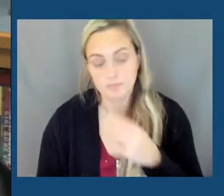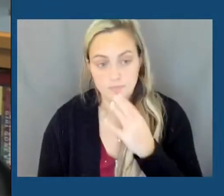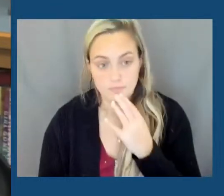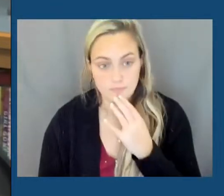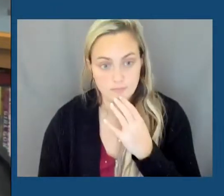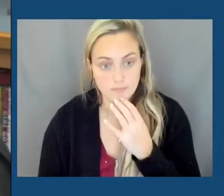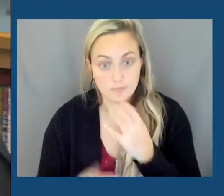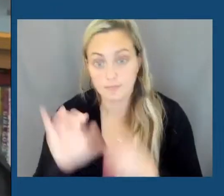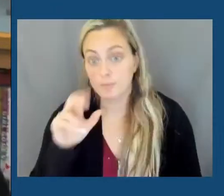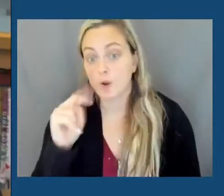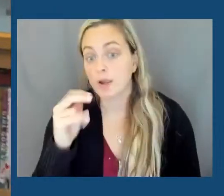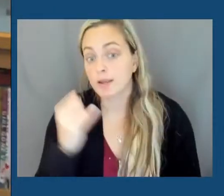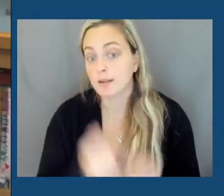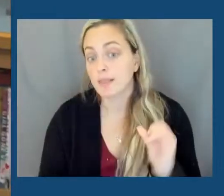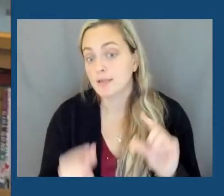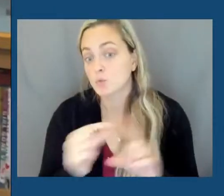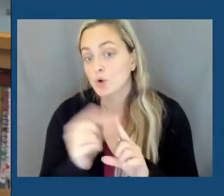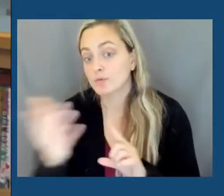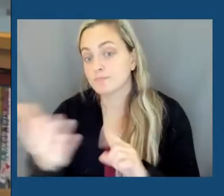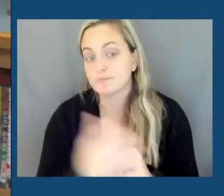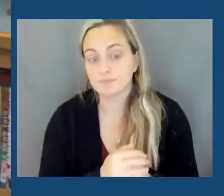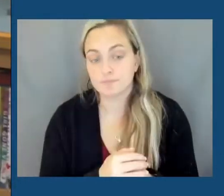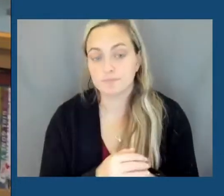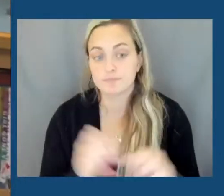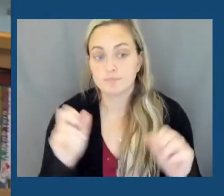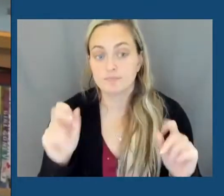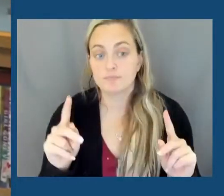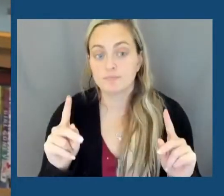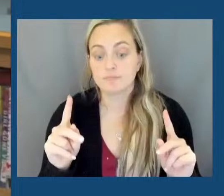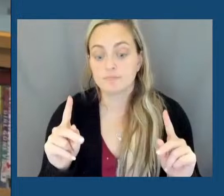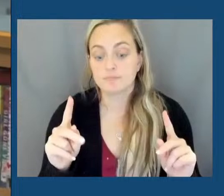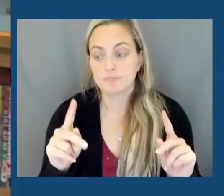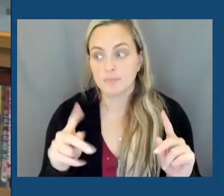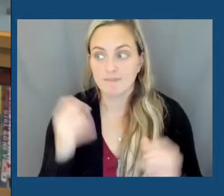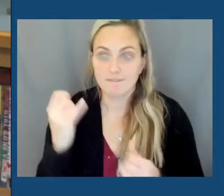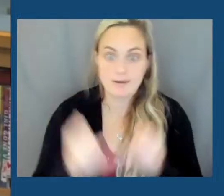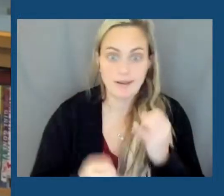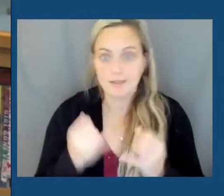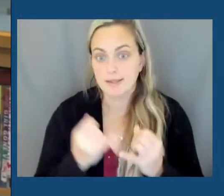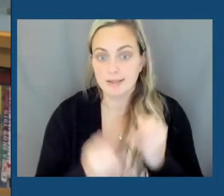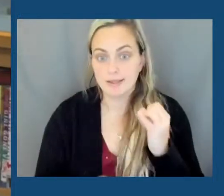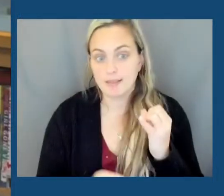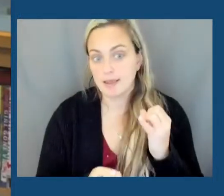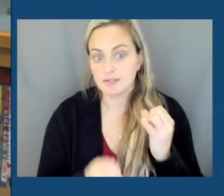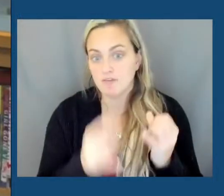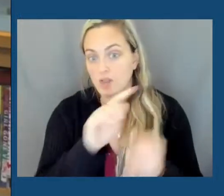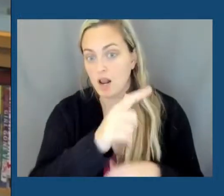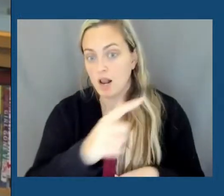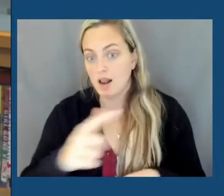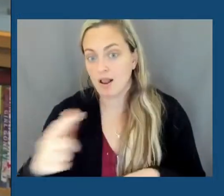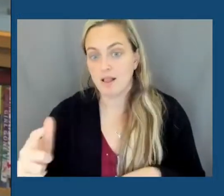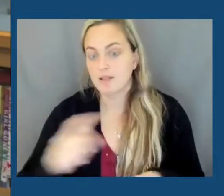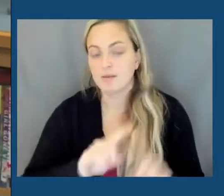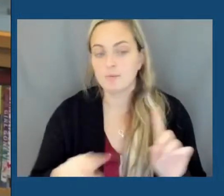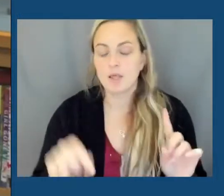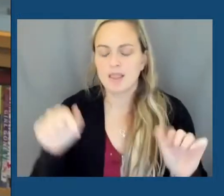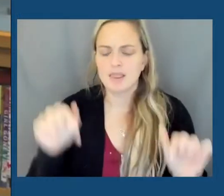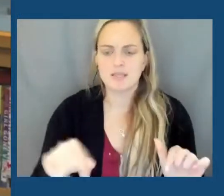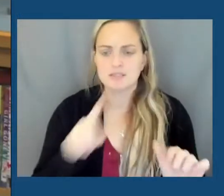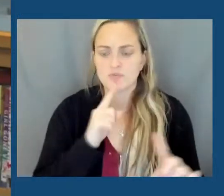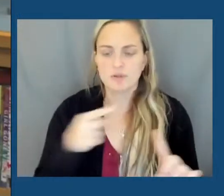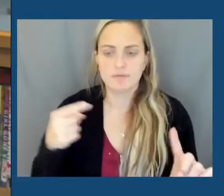Brian, you get the last word. Okay, the finale here. I get to be the last after all these amazing things. But this is